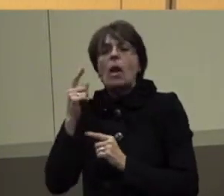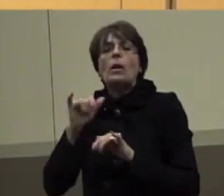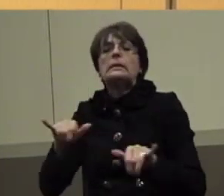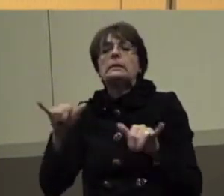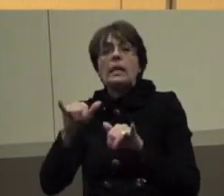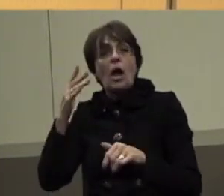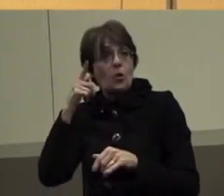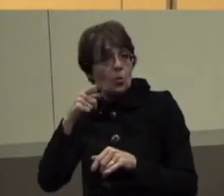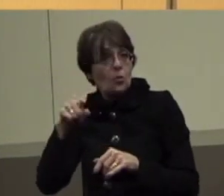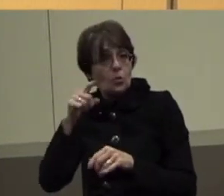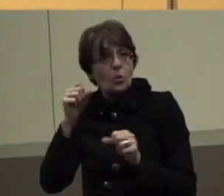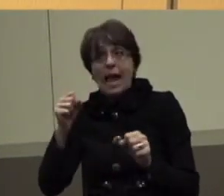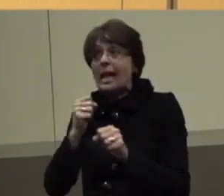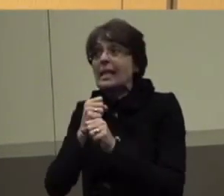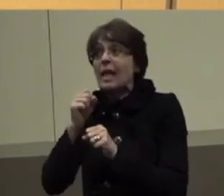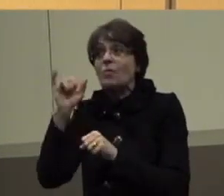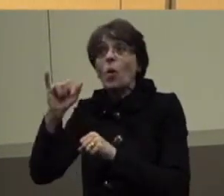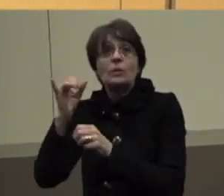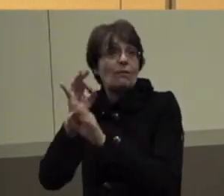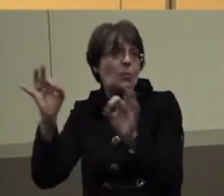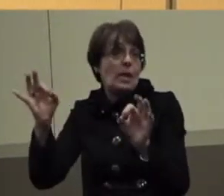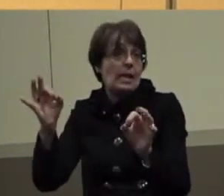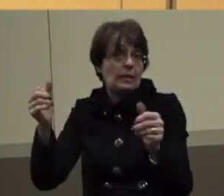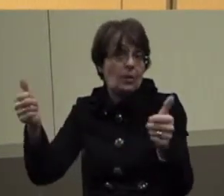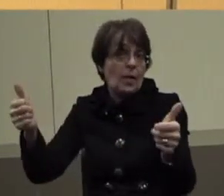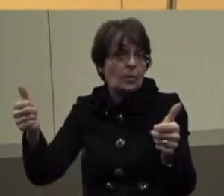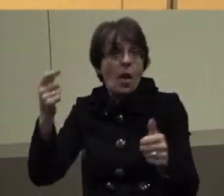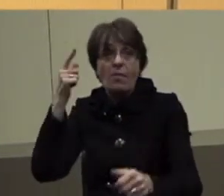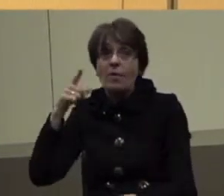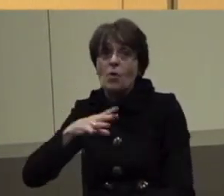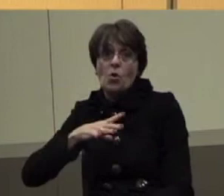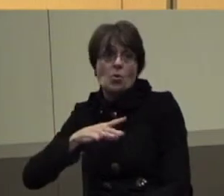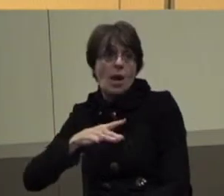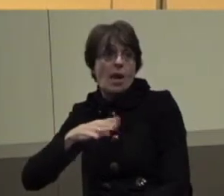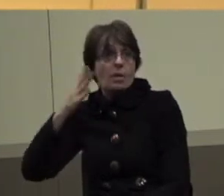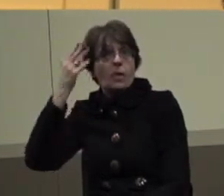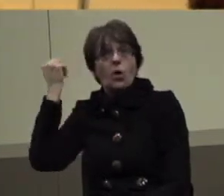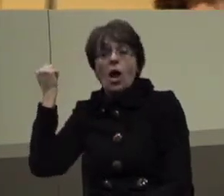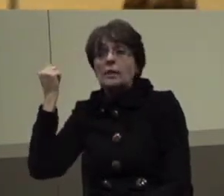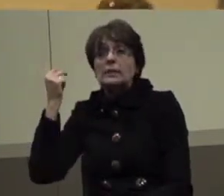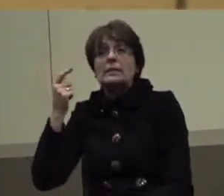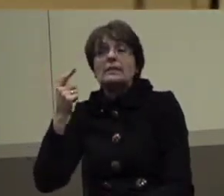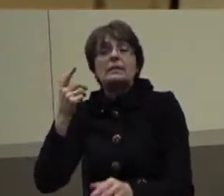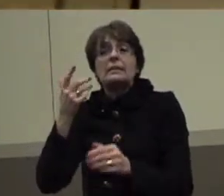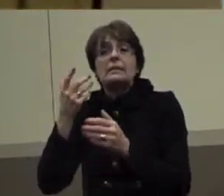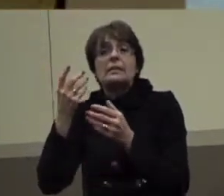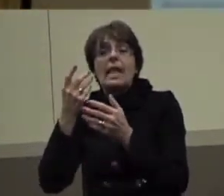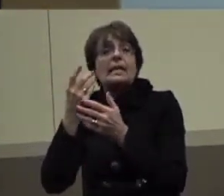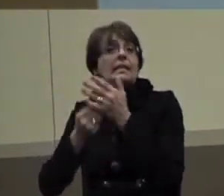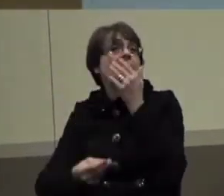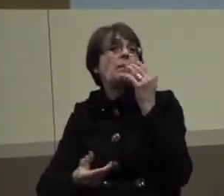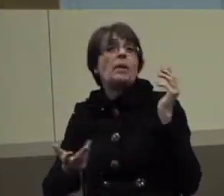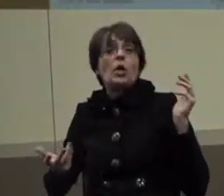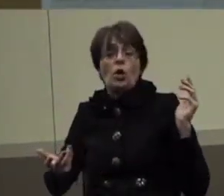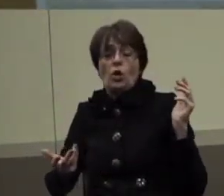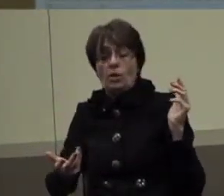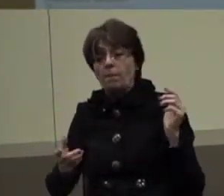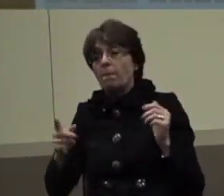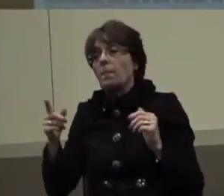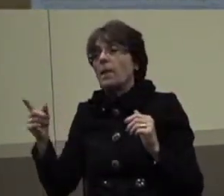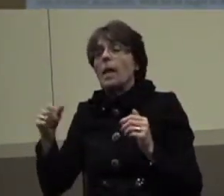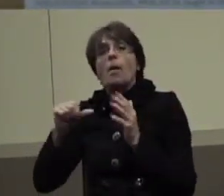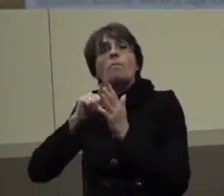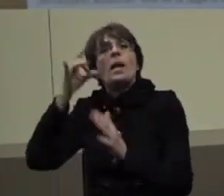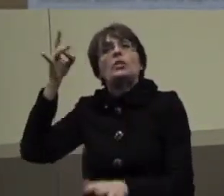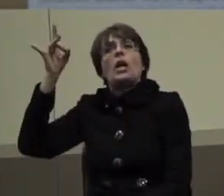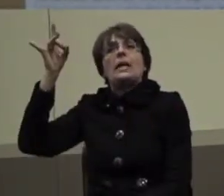those free. So very cool. I think they're great because they disappear. Now, page 18 is